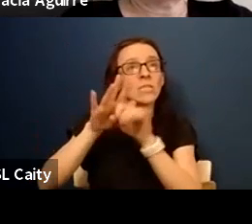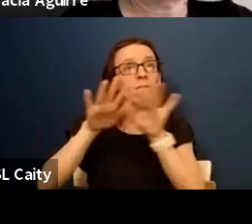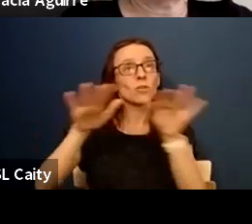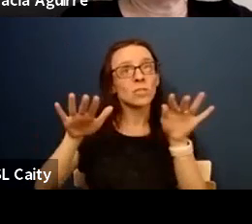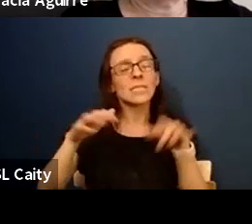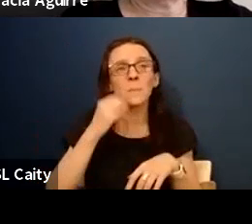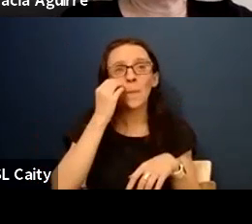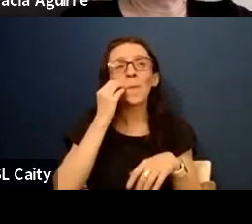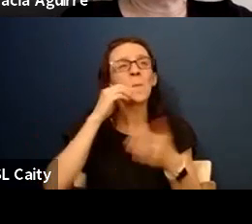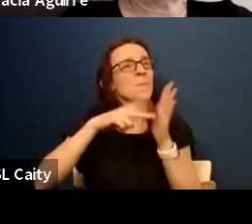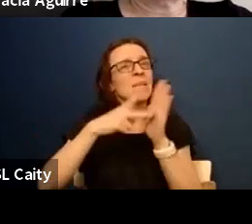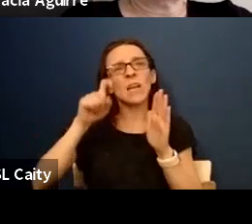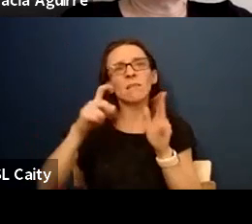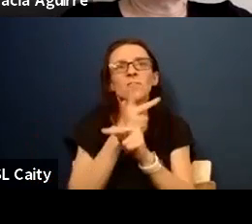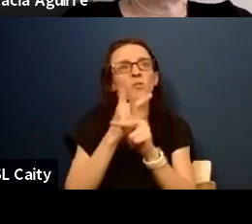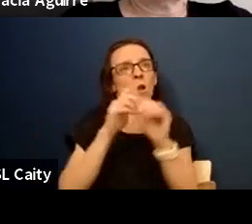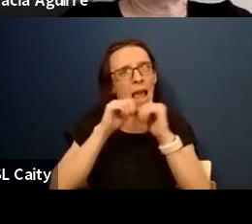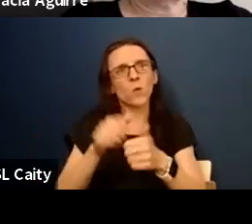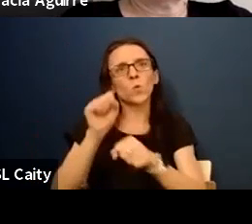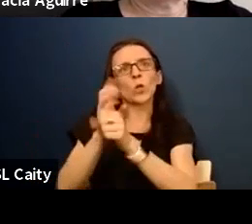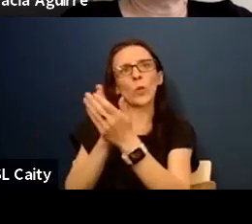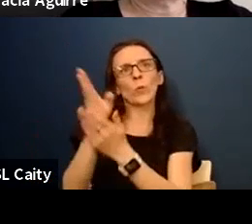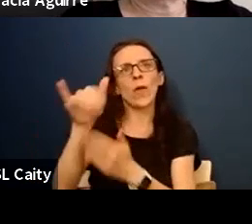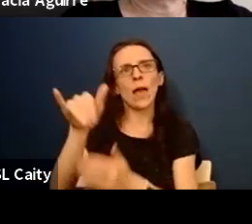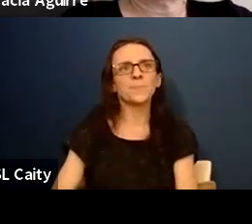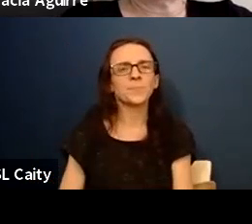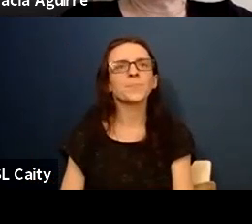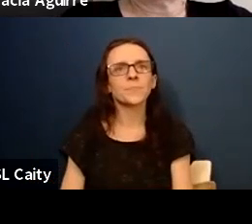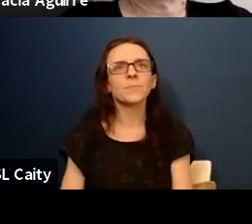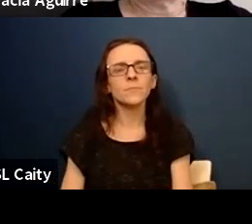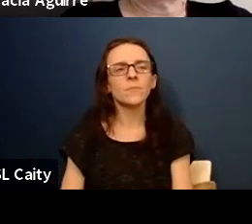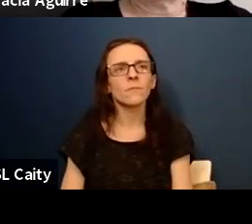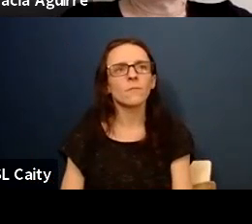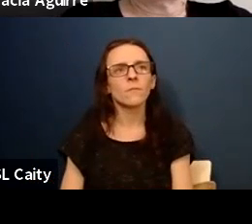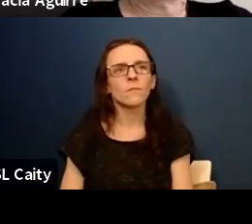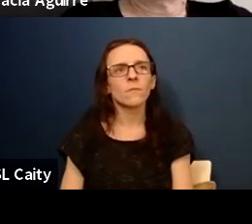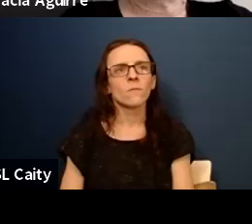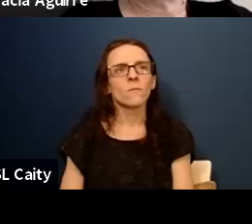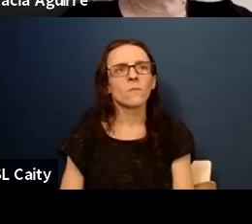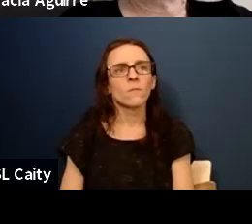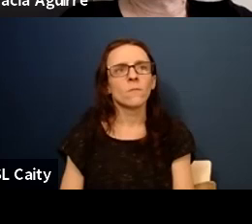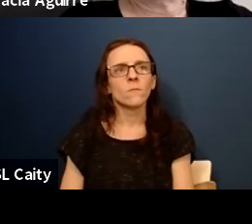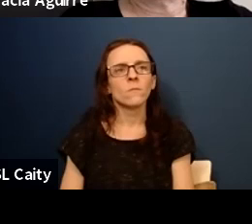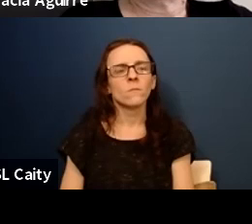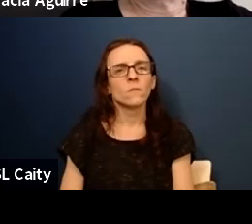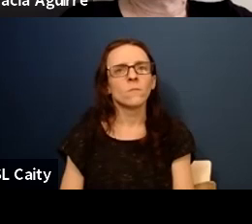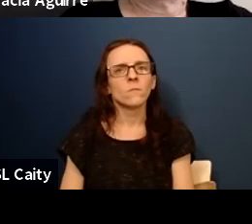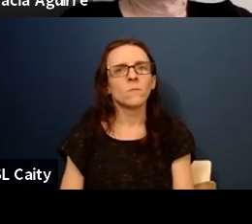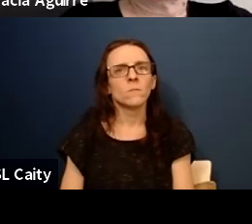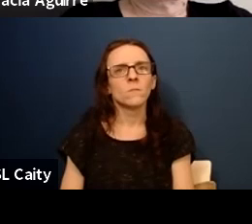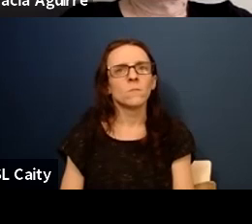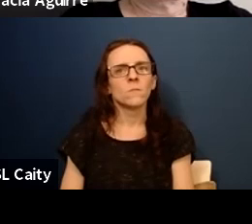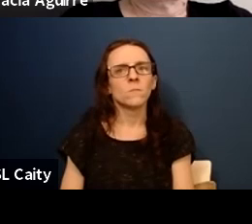way to work through that. But tiers are not off. I don't see that we're